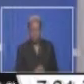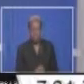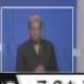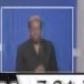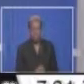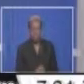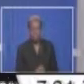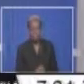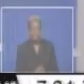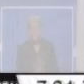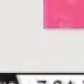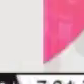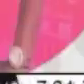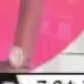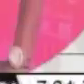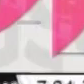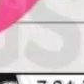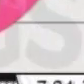possible benefits.